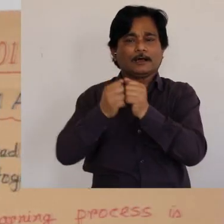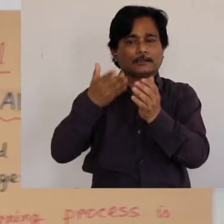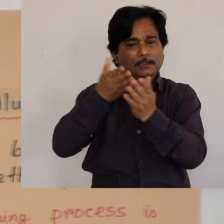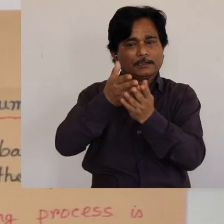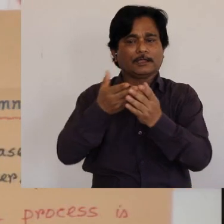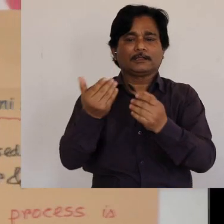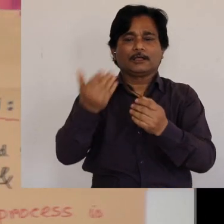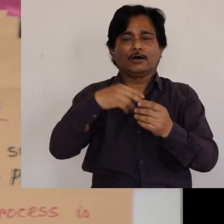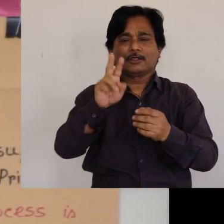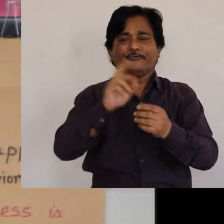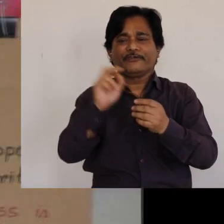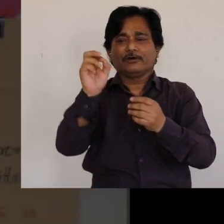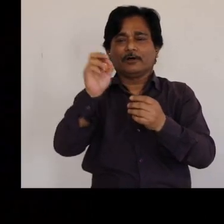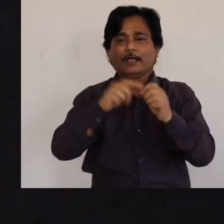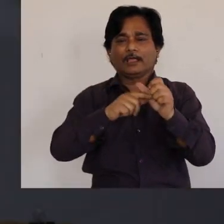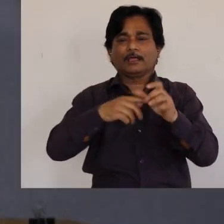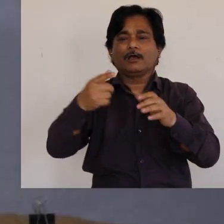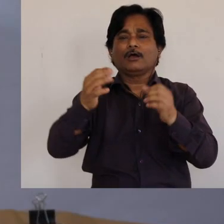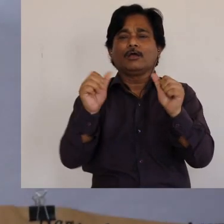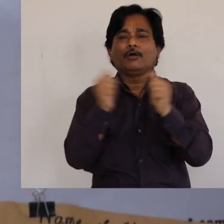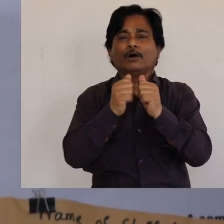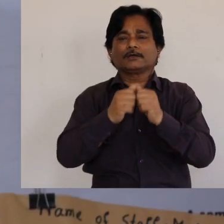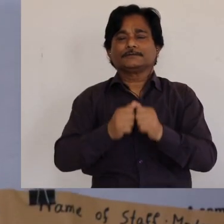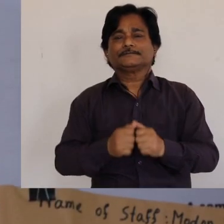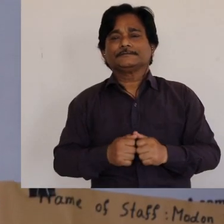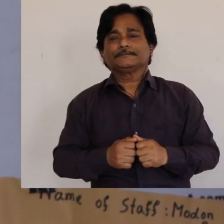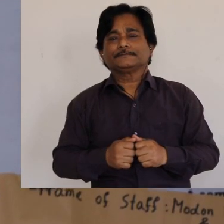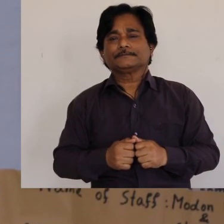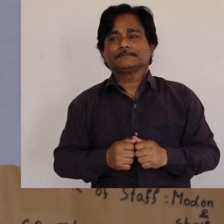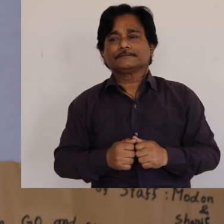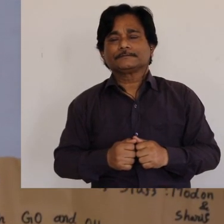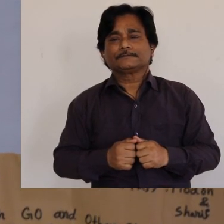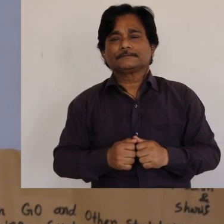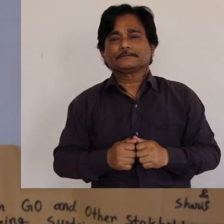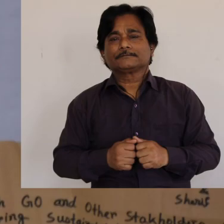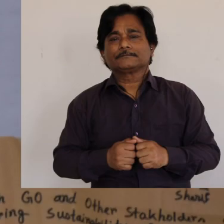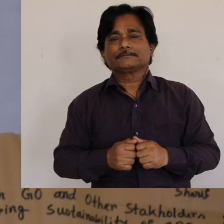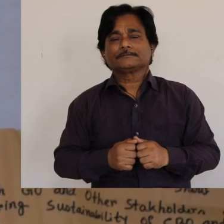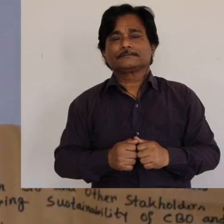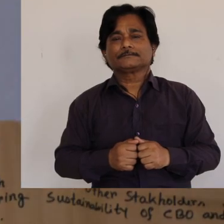take necessary actions to incorporate the POA in their work.